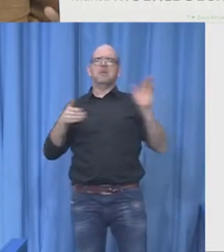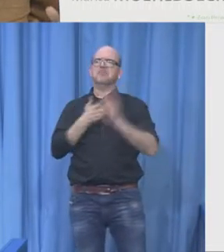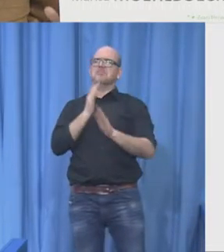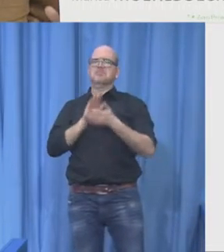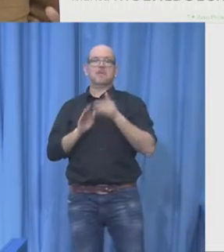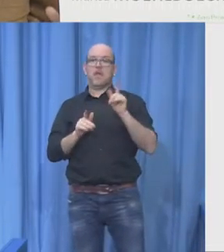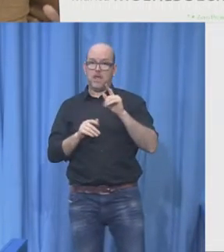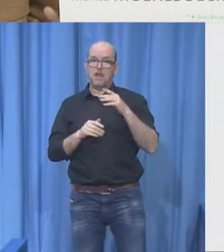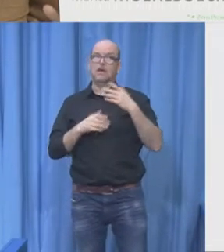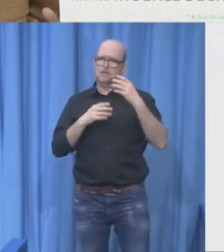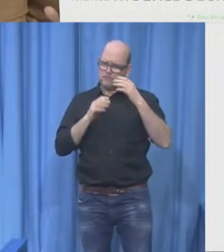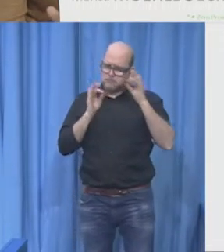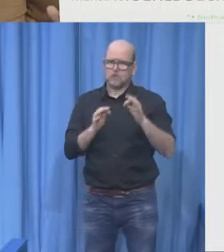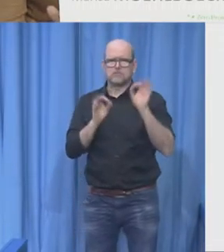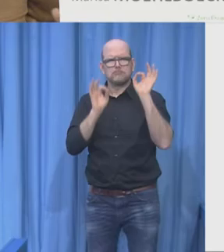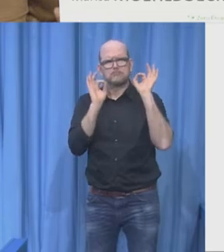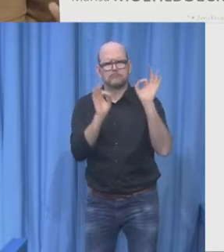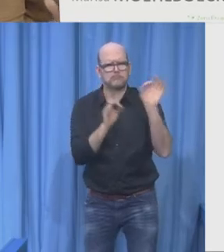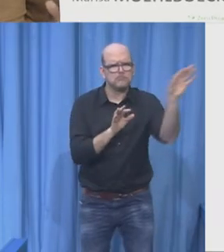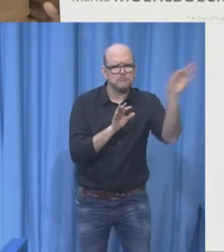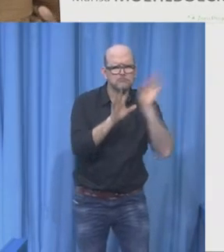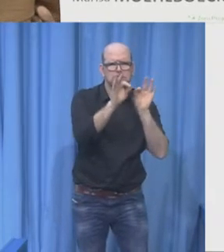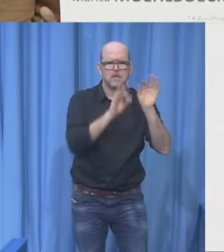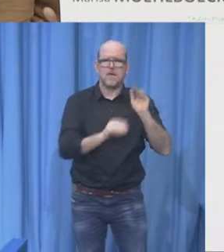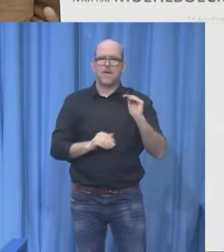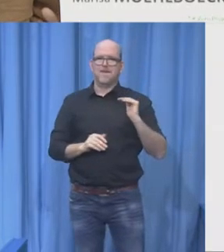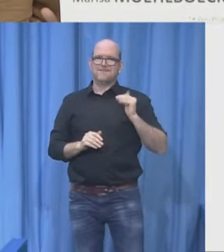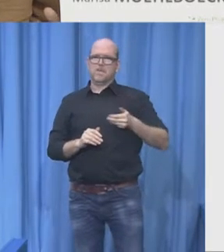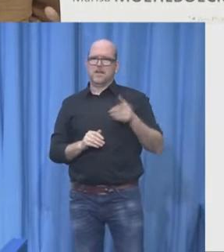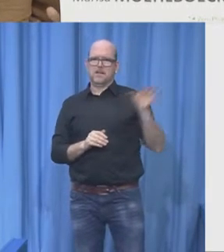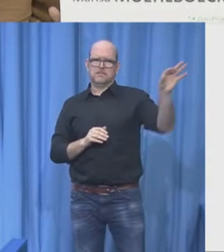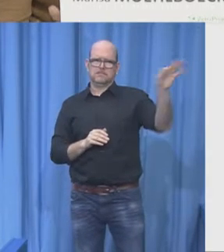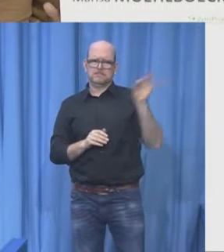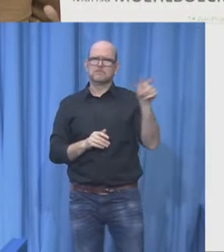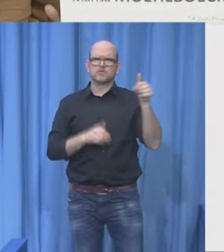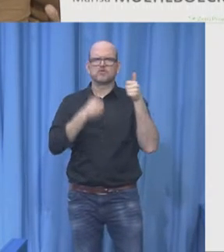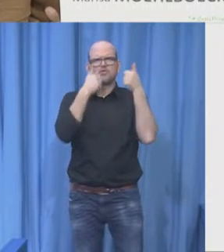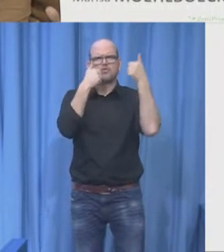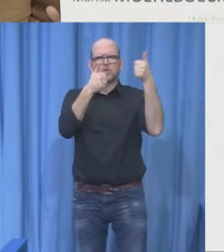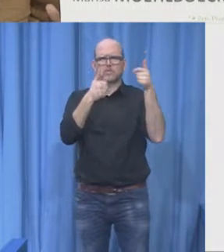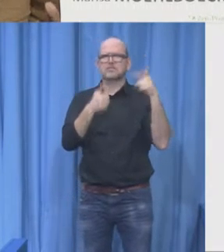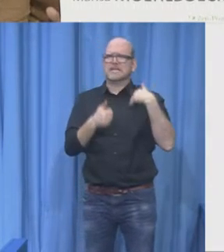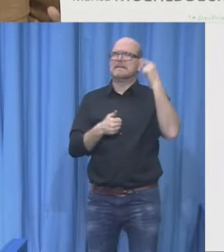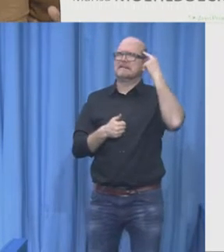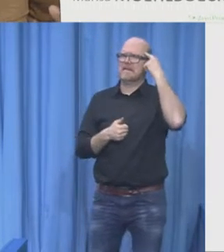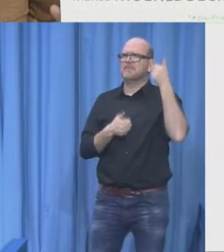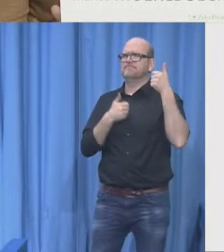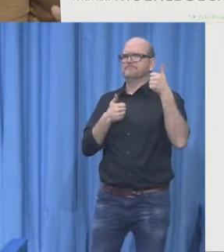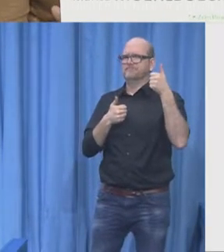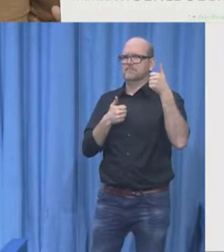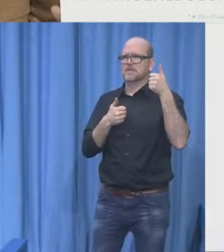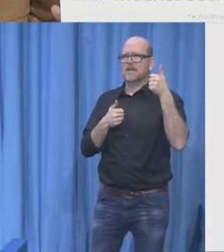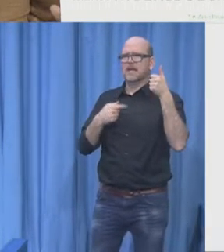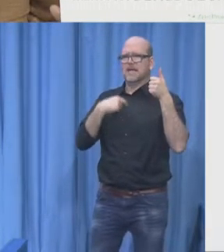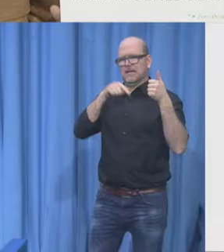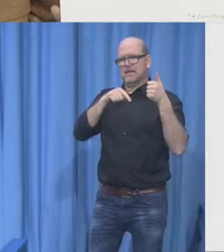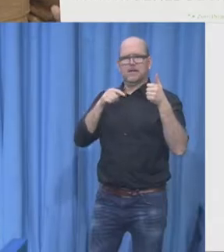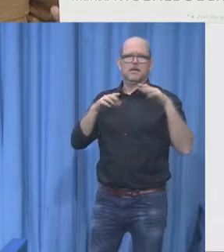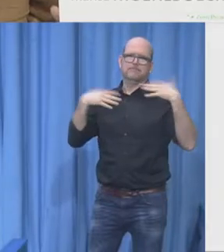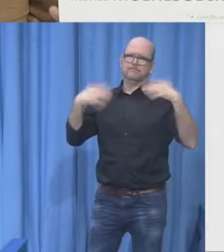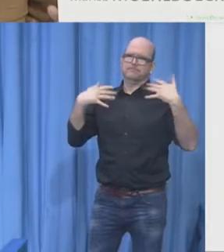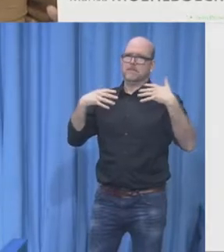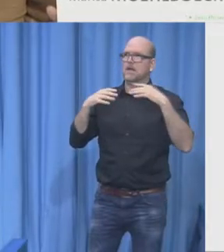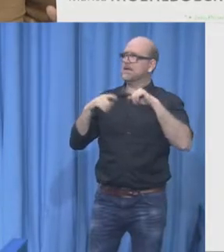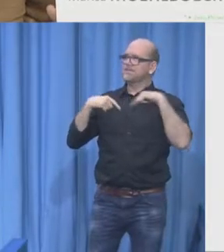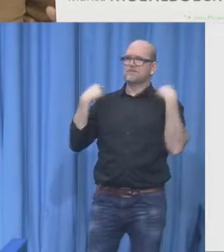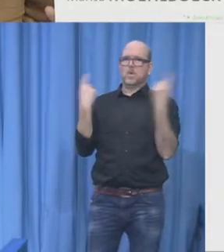the healthcare community in Austria. And I guess this was quite a crucial factor for the success of the evaluation